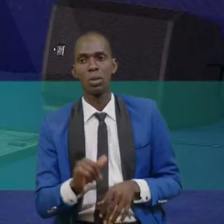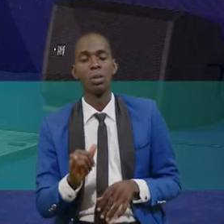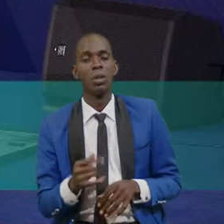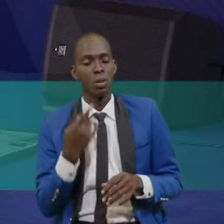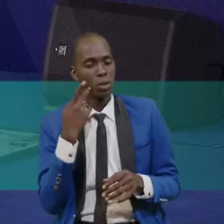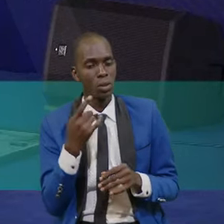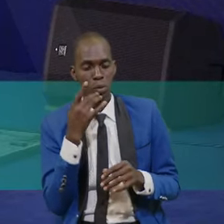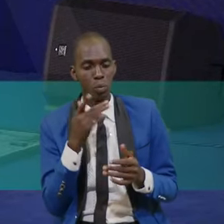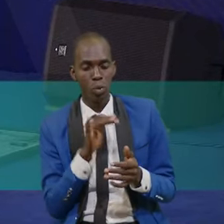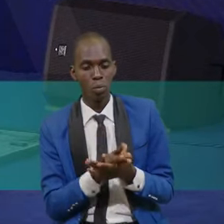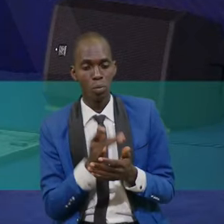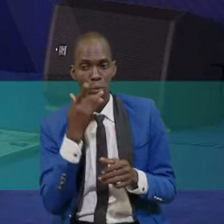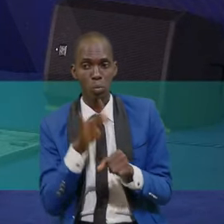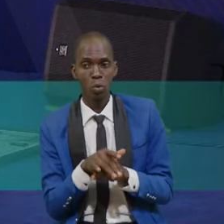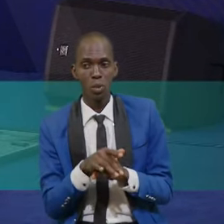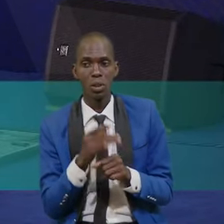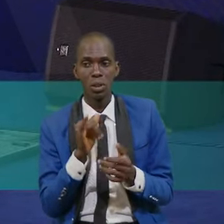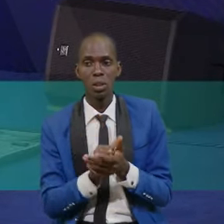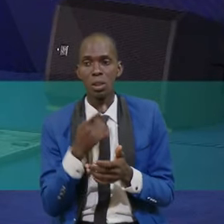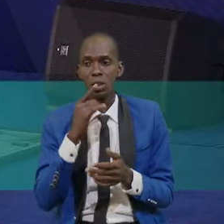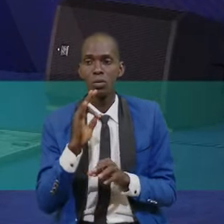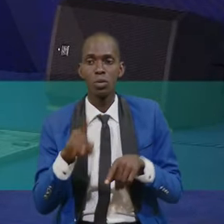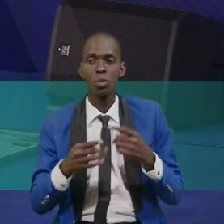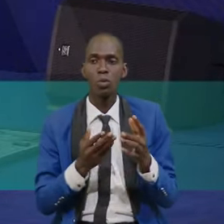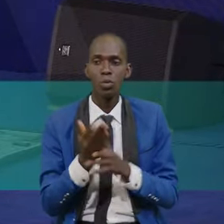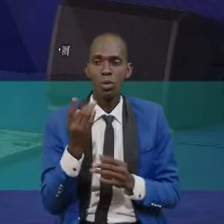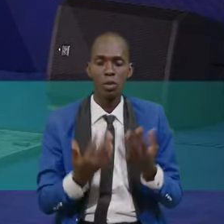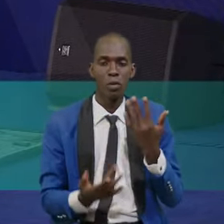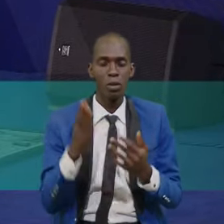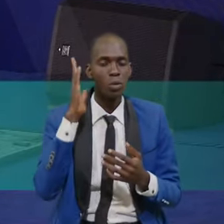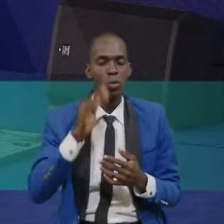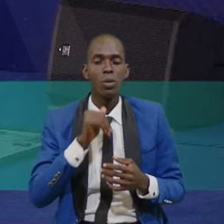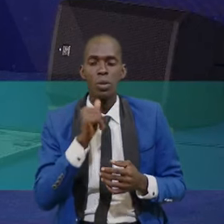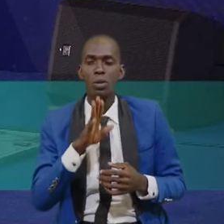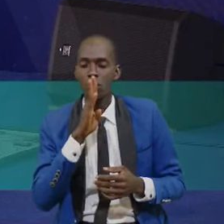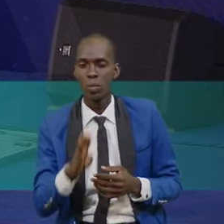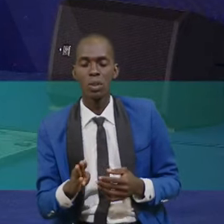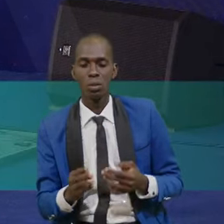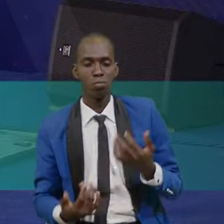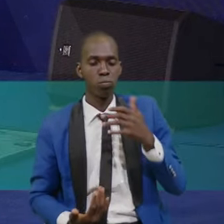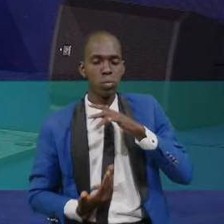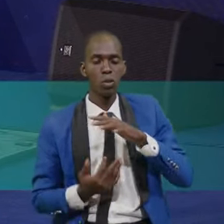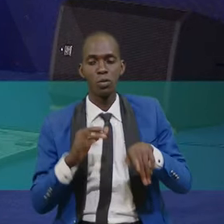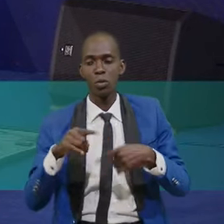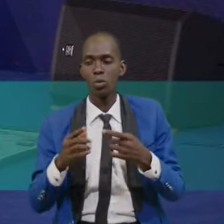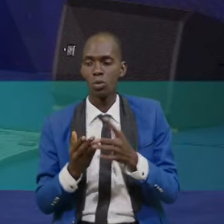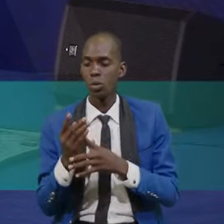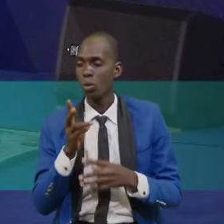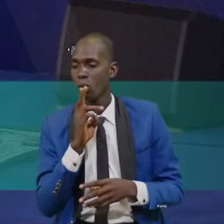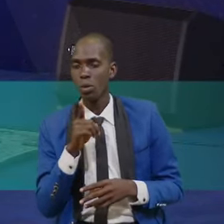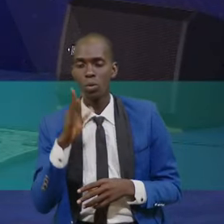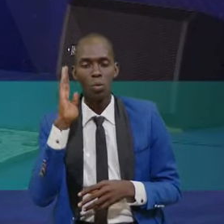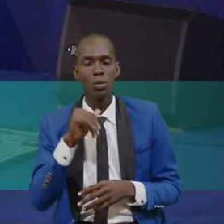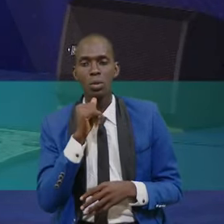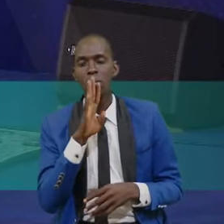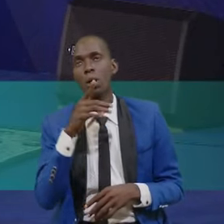not be burnt. And when you go through the flood, you'll not be drowned. He said, because I am with you to uphold